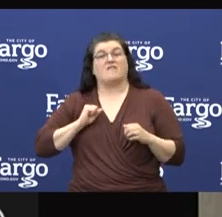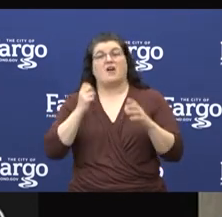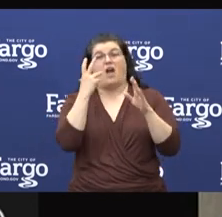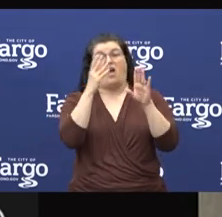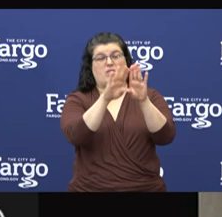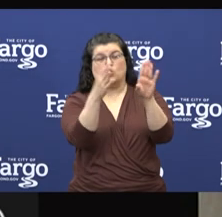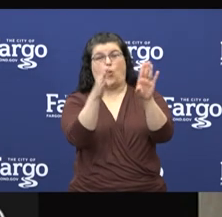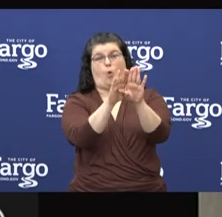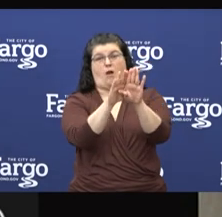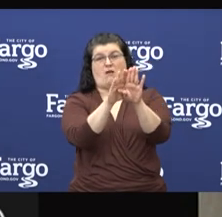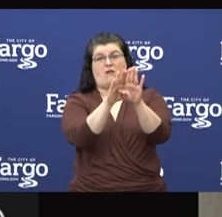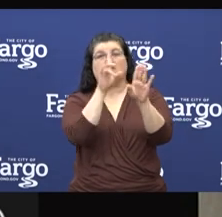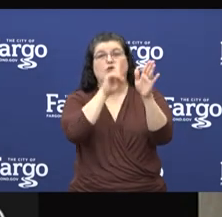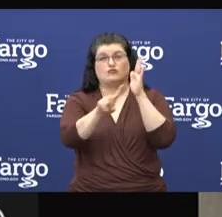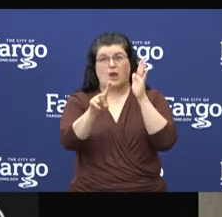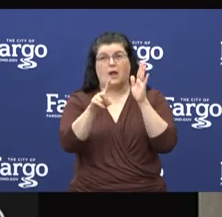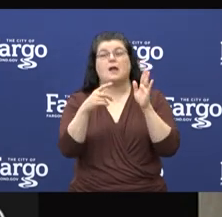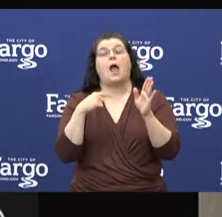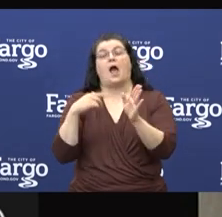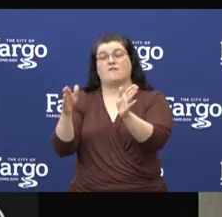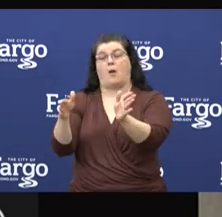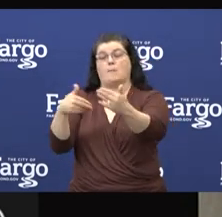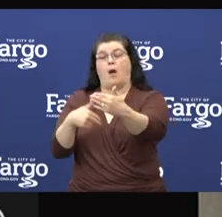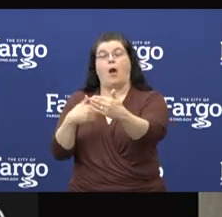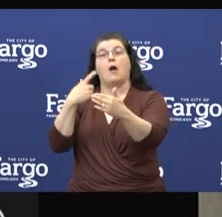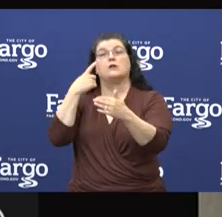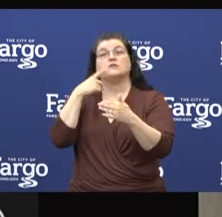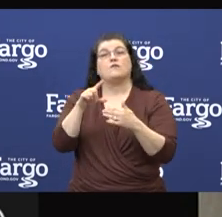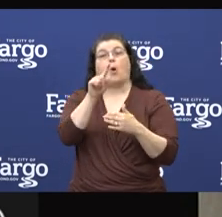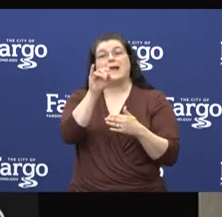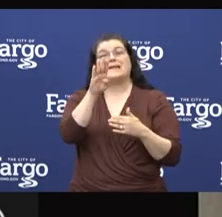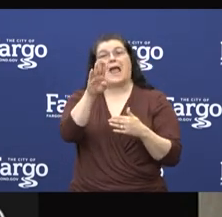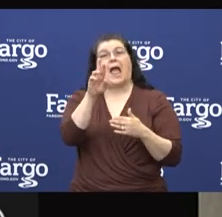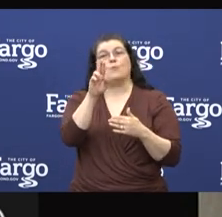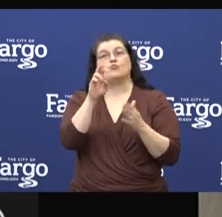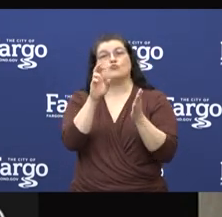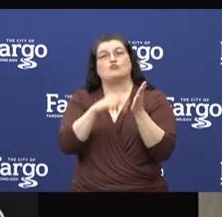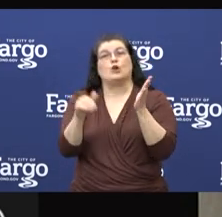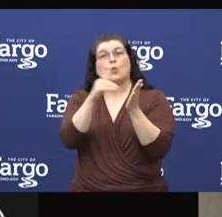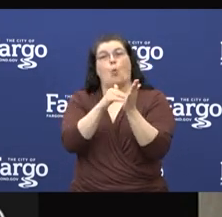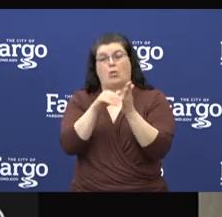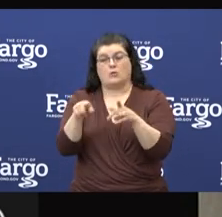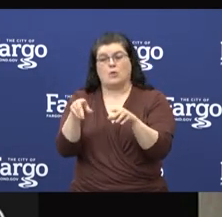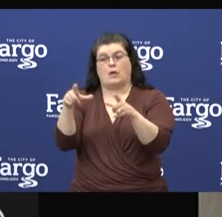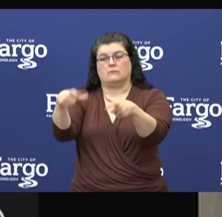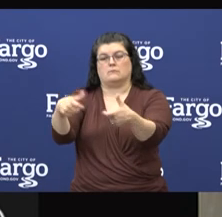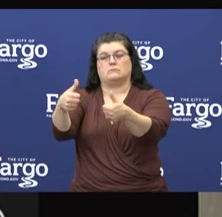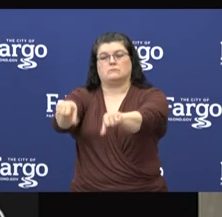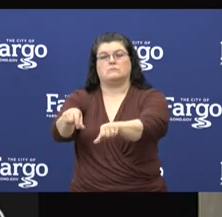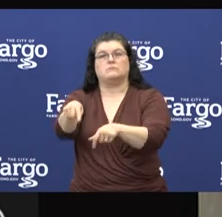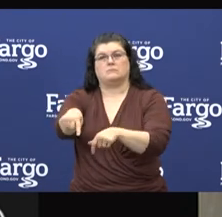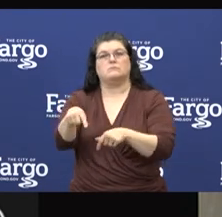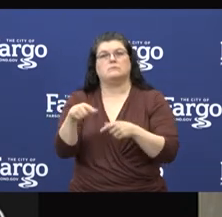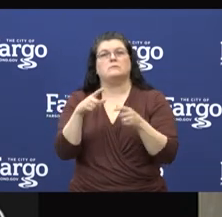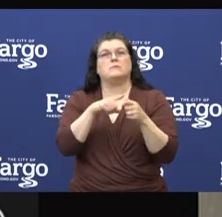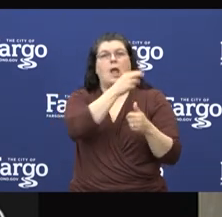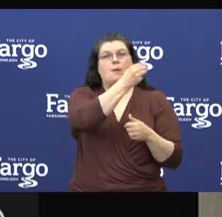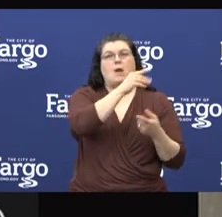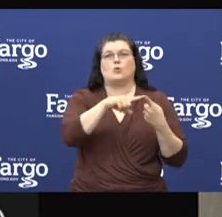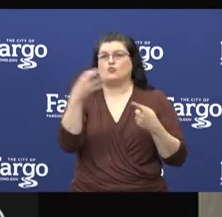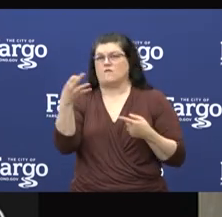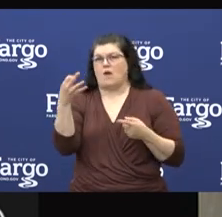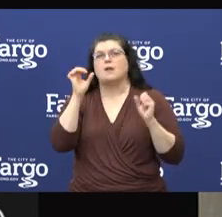entrance. A drop-off box for tab renewals will continue to be available at the DMV entrance for your convenience Monday through